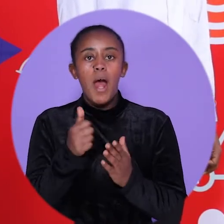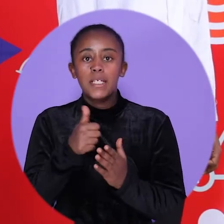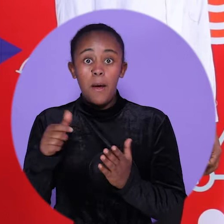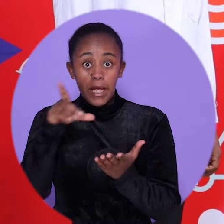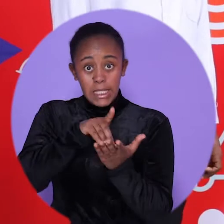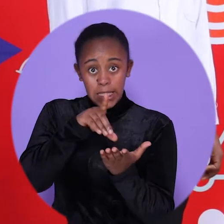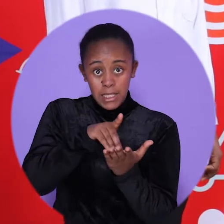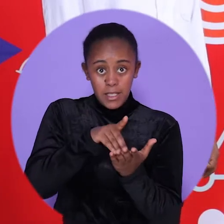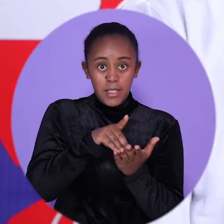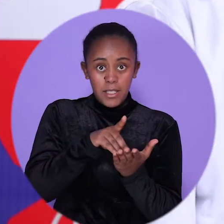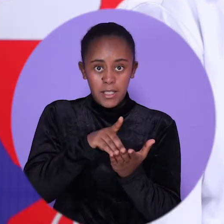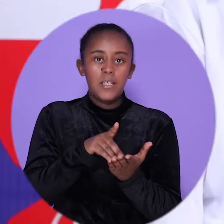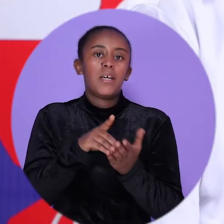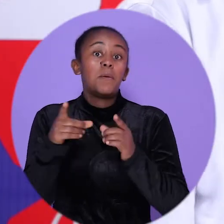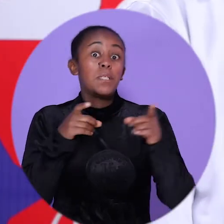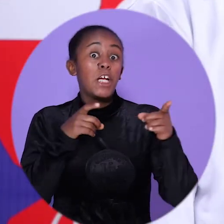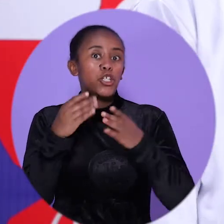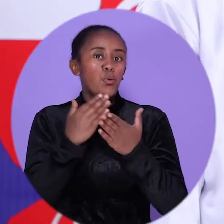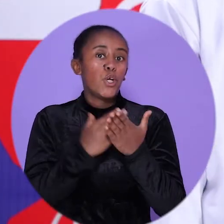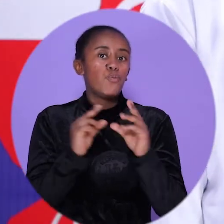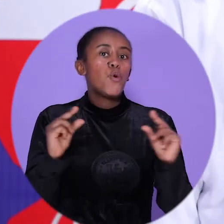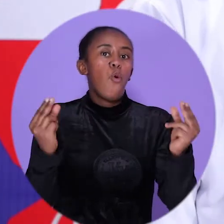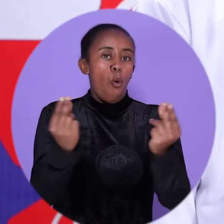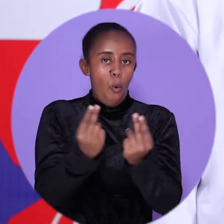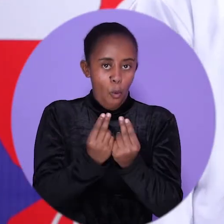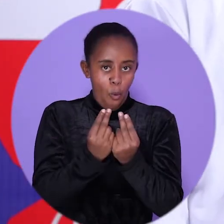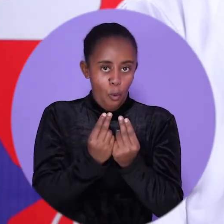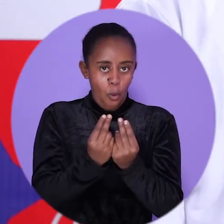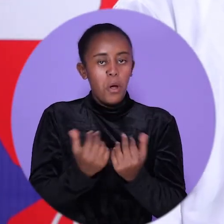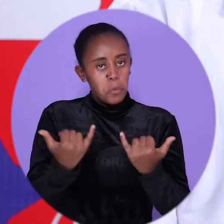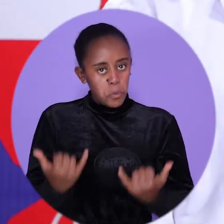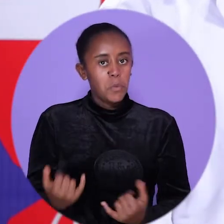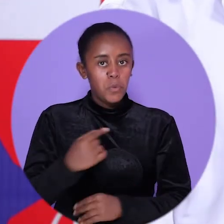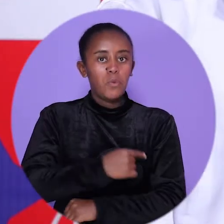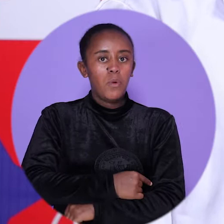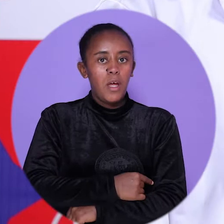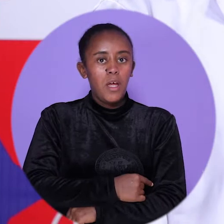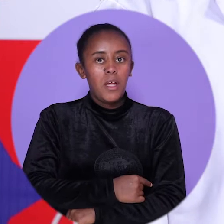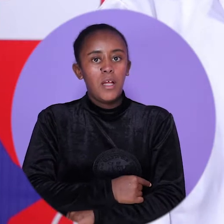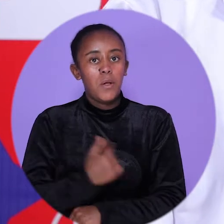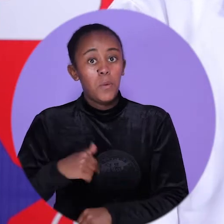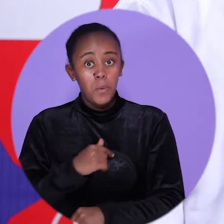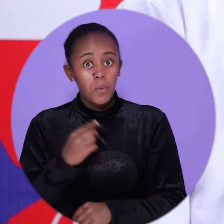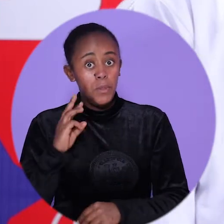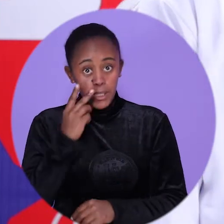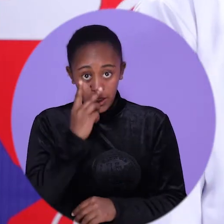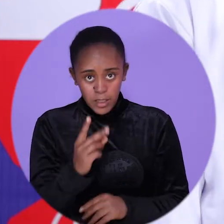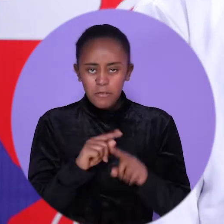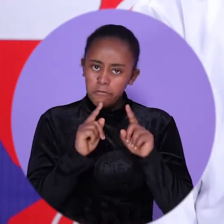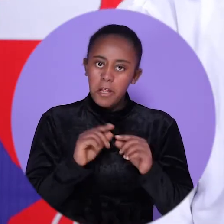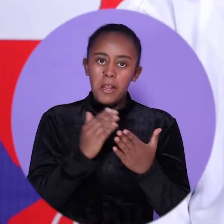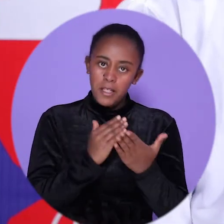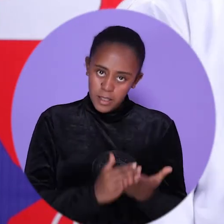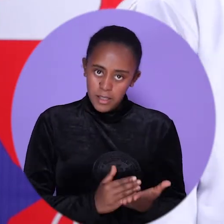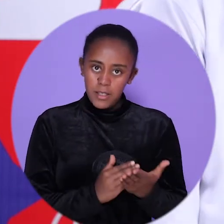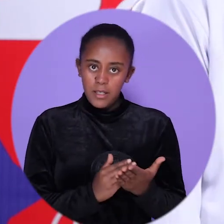Administration Education Bureau. And today we are going to see different kinds of lessons. Before when I start today's lesson, let